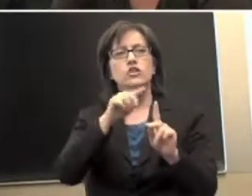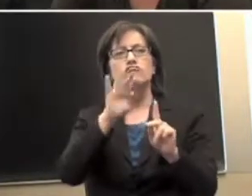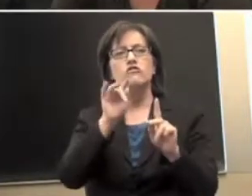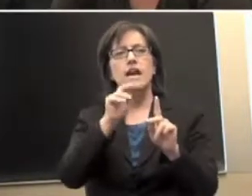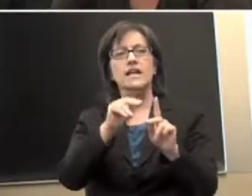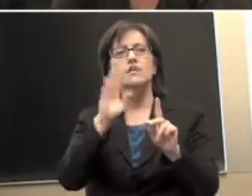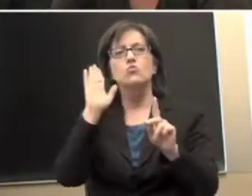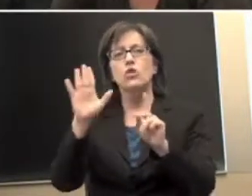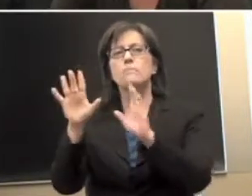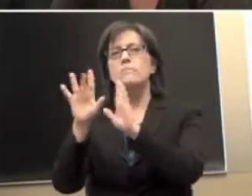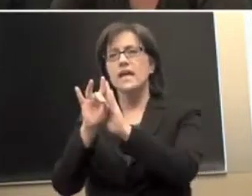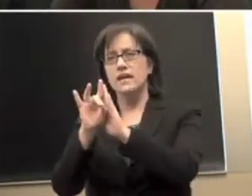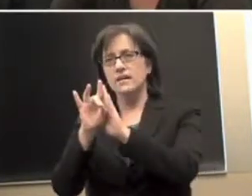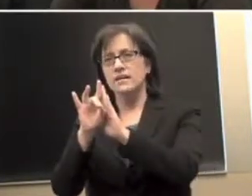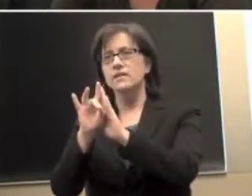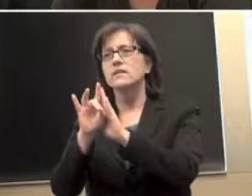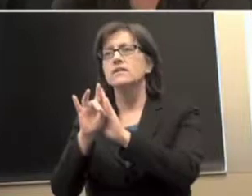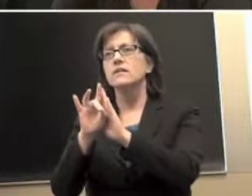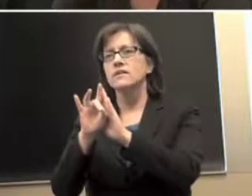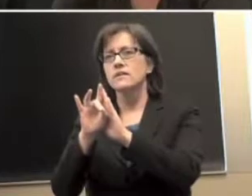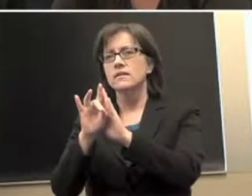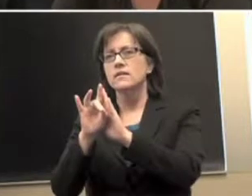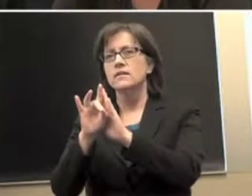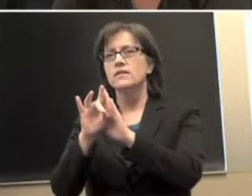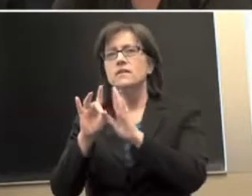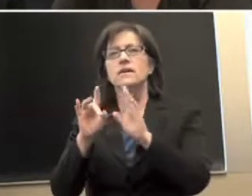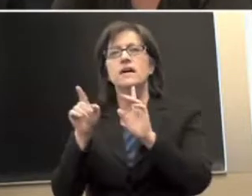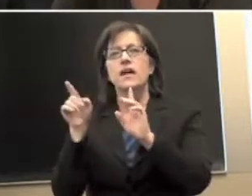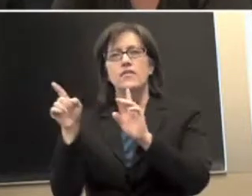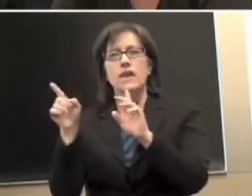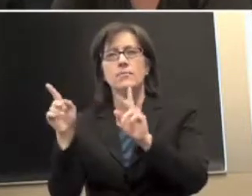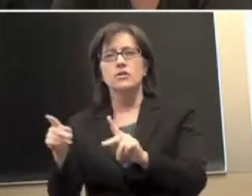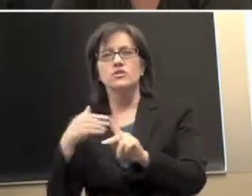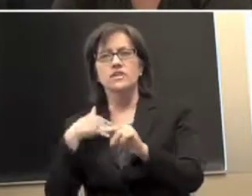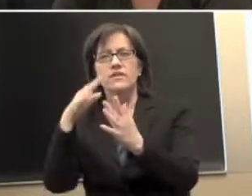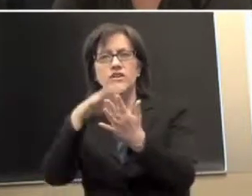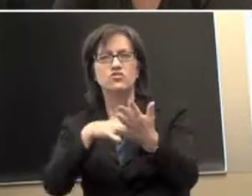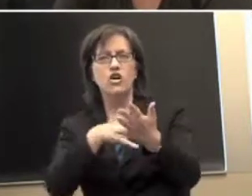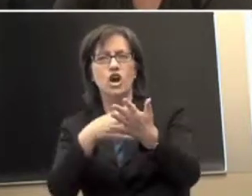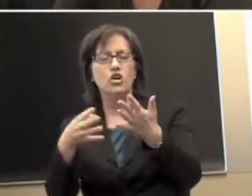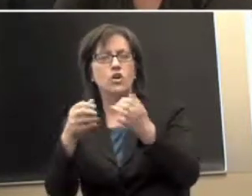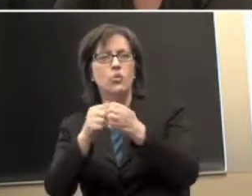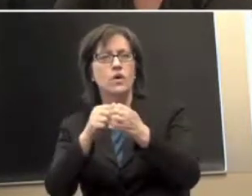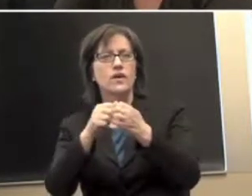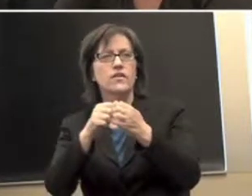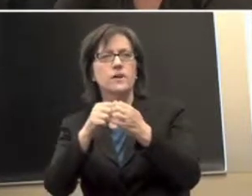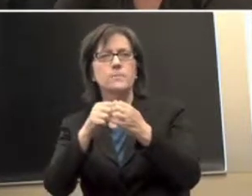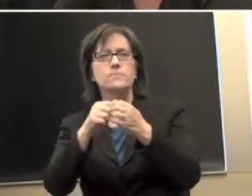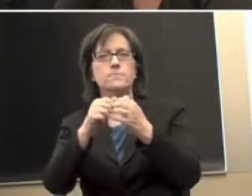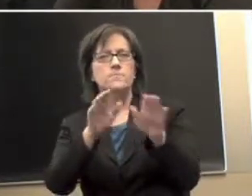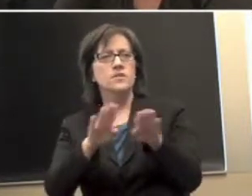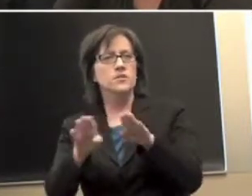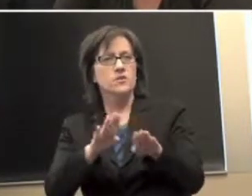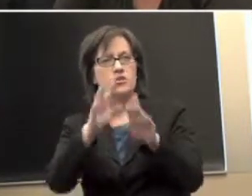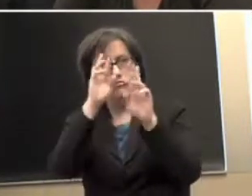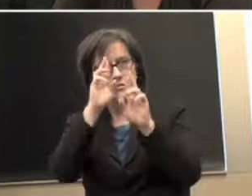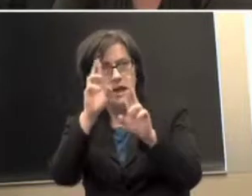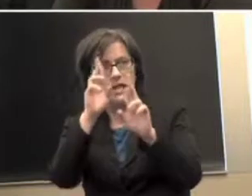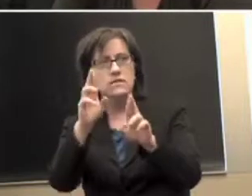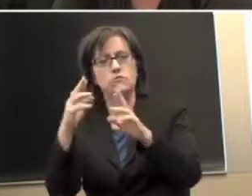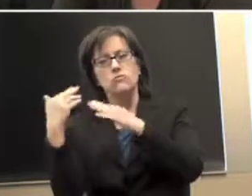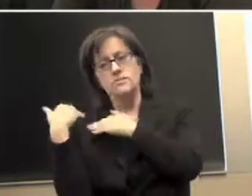picked, and they would have a chart with his target behaviors of being respectful, responsible, and